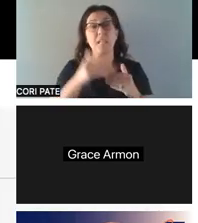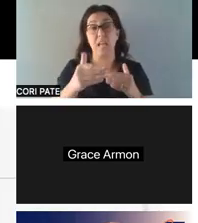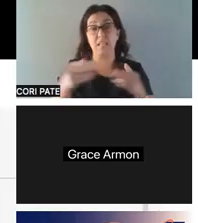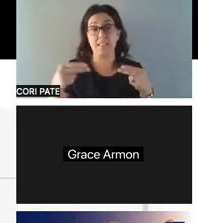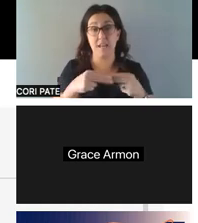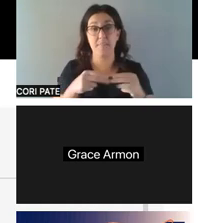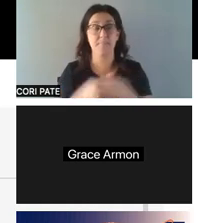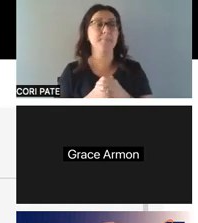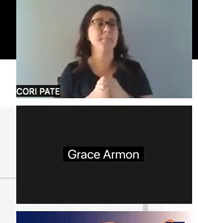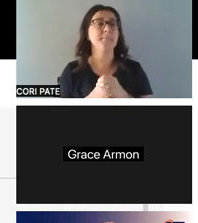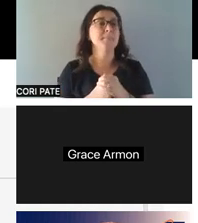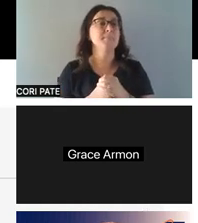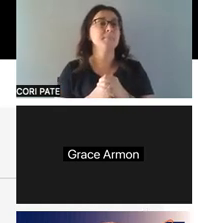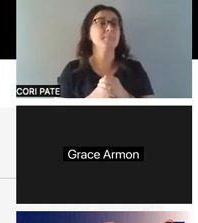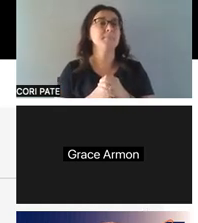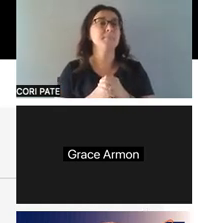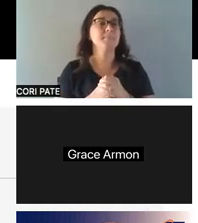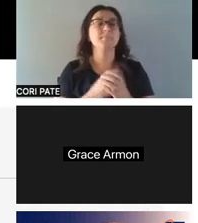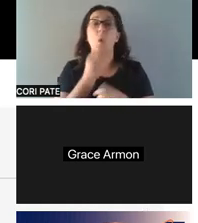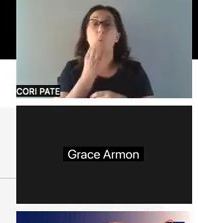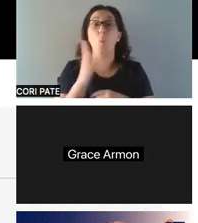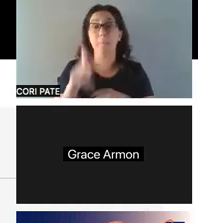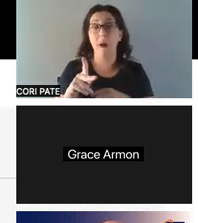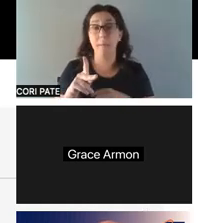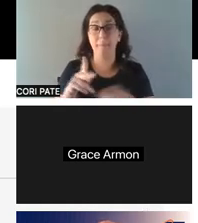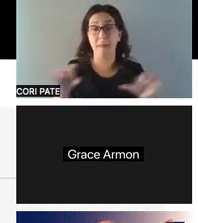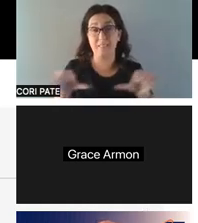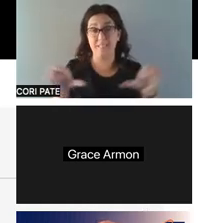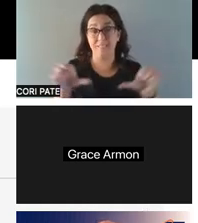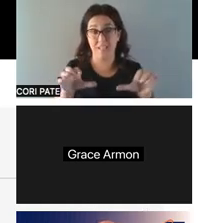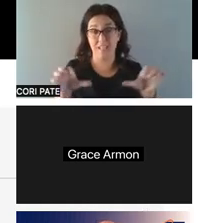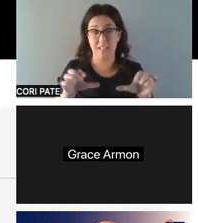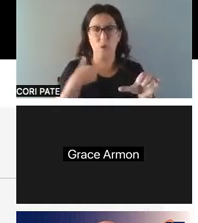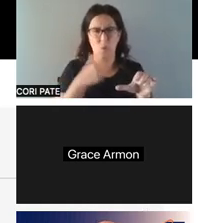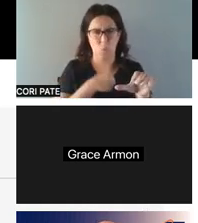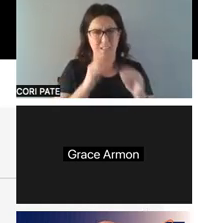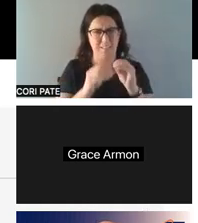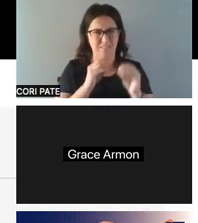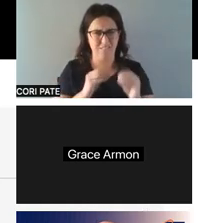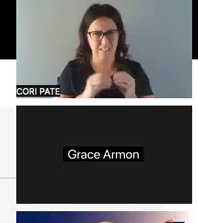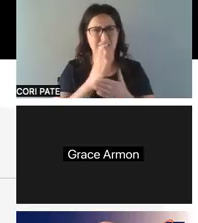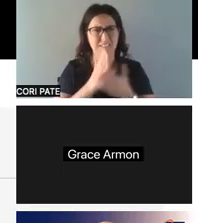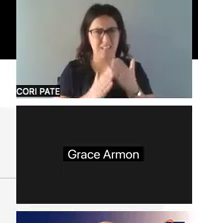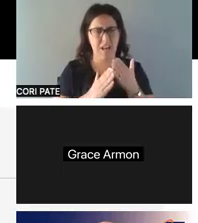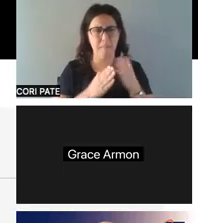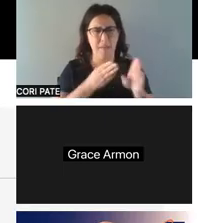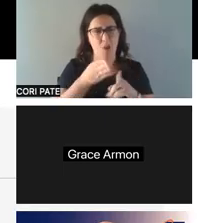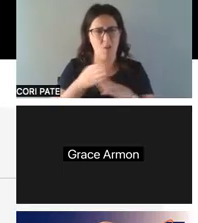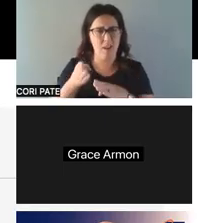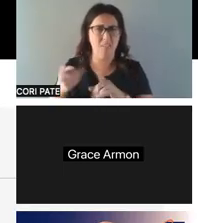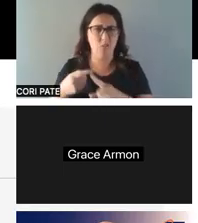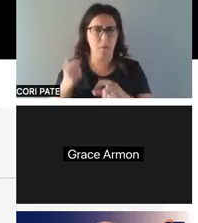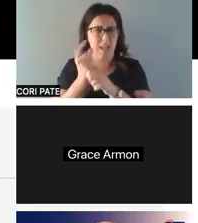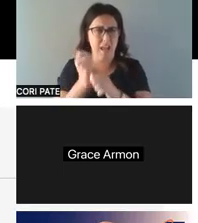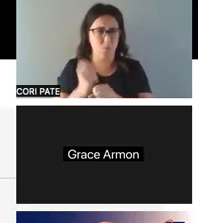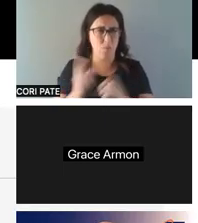Okay, this is more of a warm-up activity of Slido. We fixed some of the error from the annual meeting